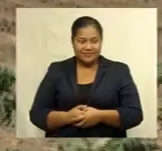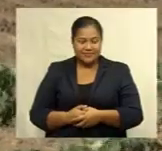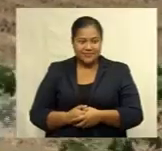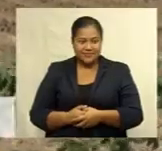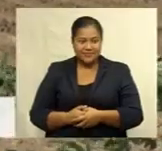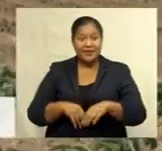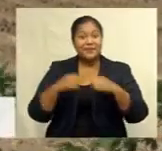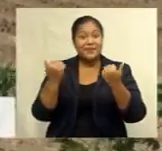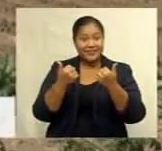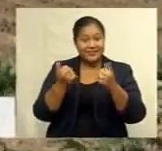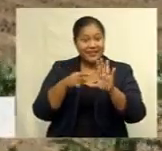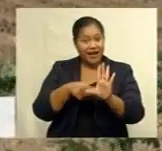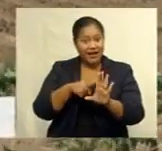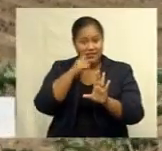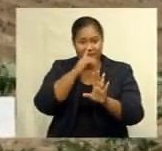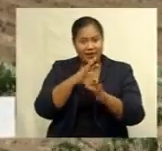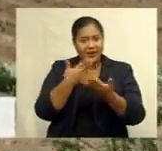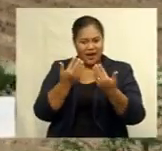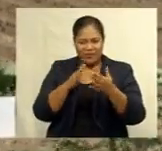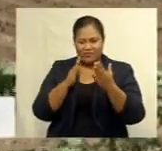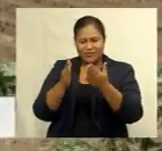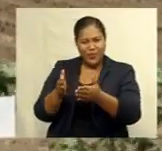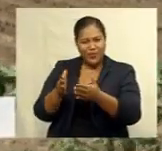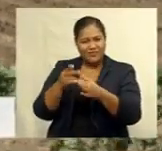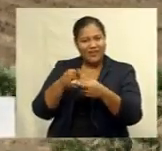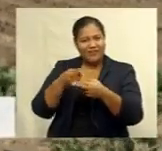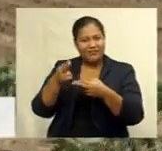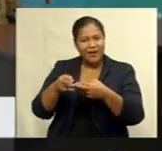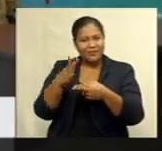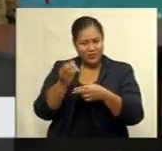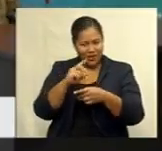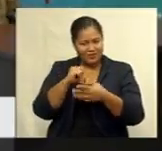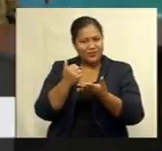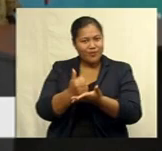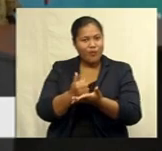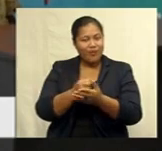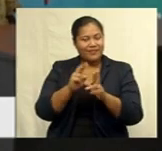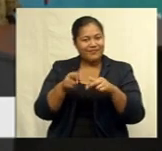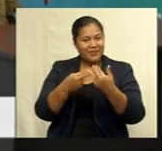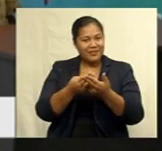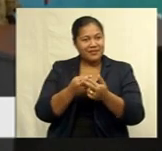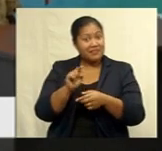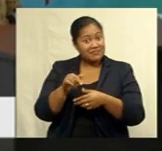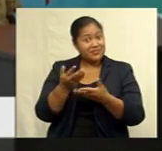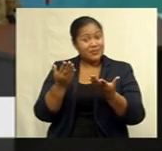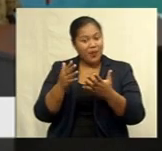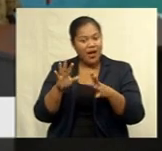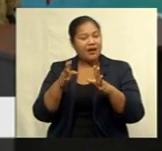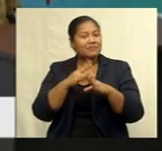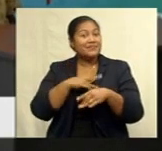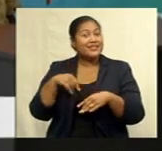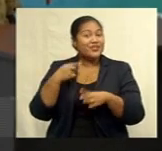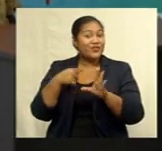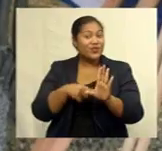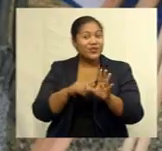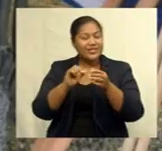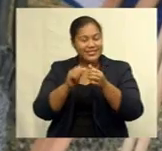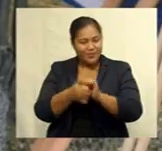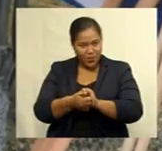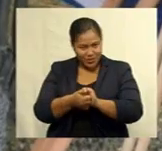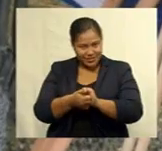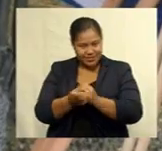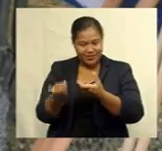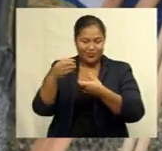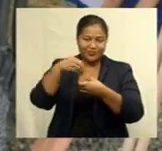A lot of young people have now turned to farming in order to make ends meet, and this is where the Ministry of Youth and Sports has come